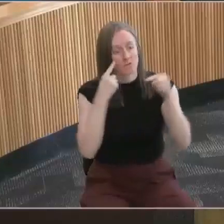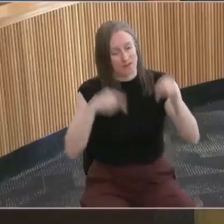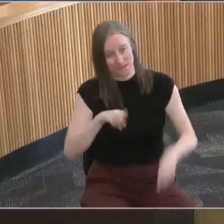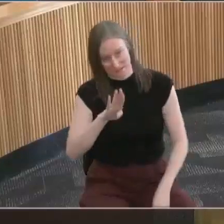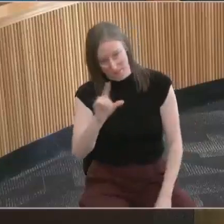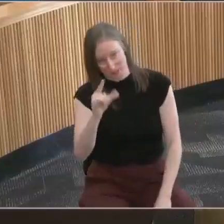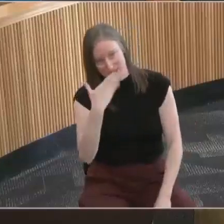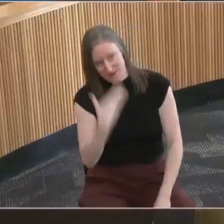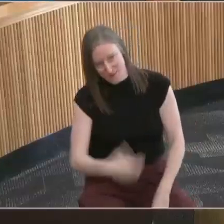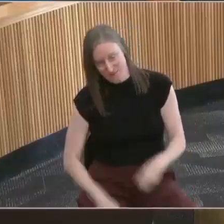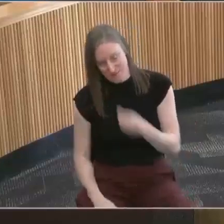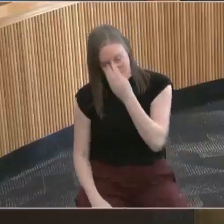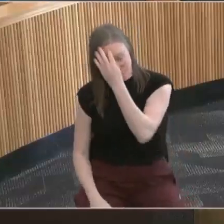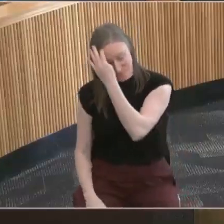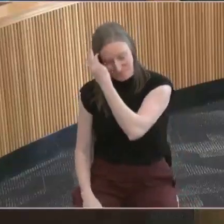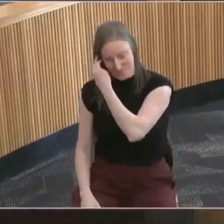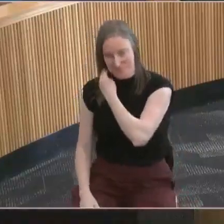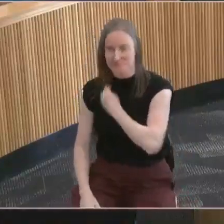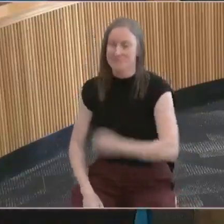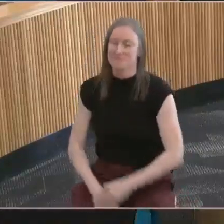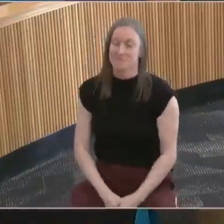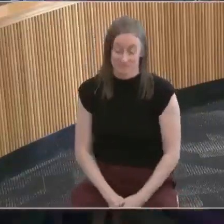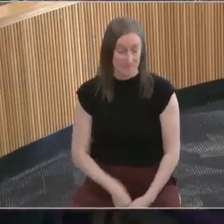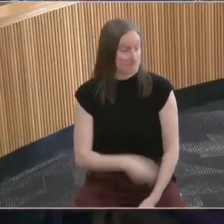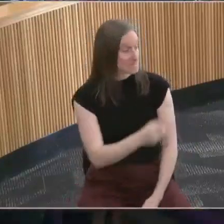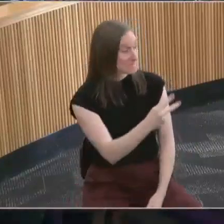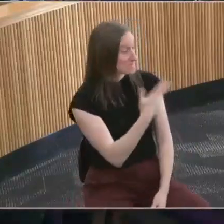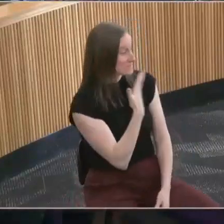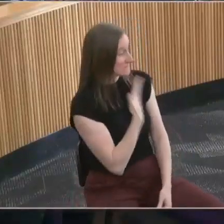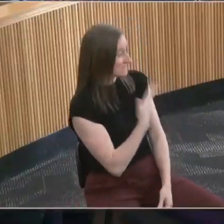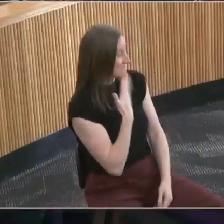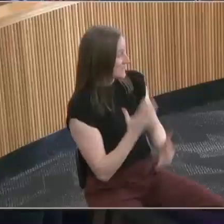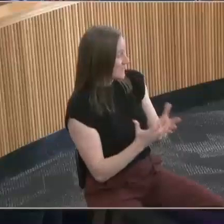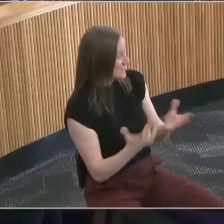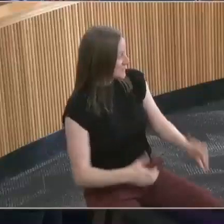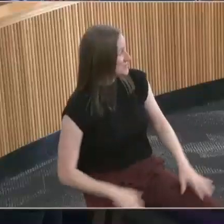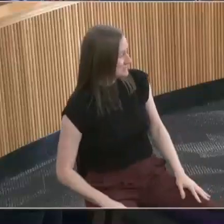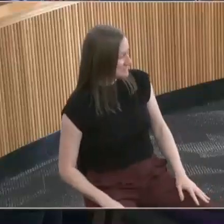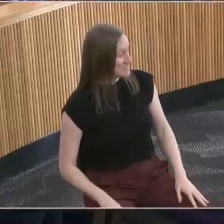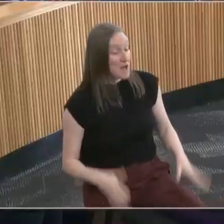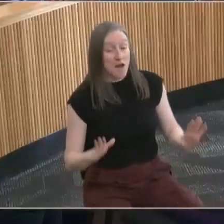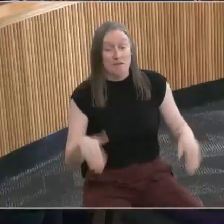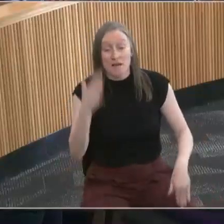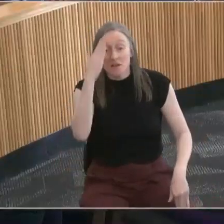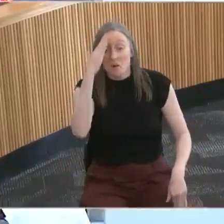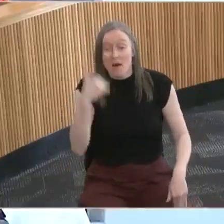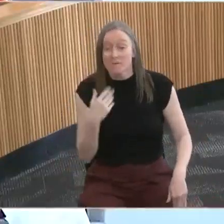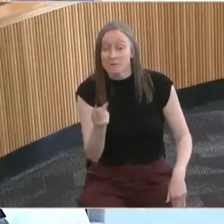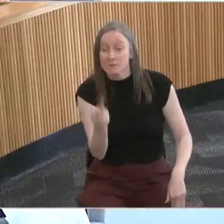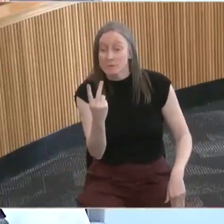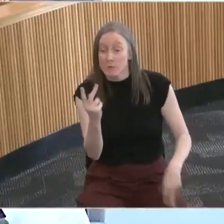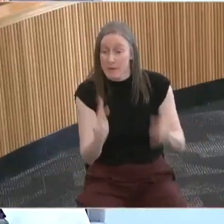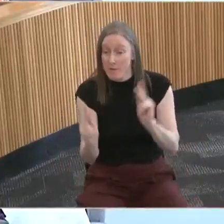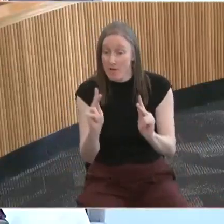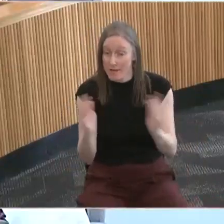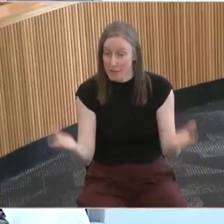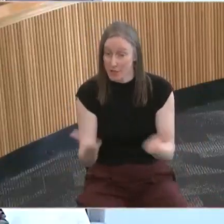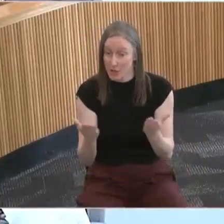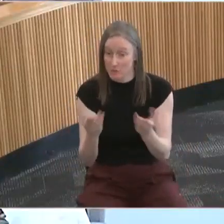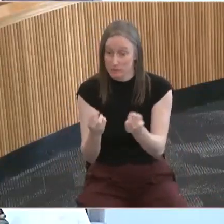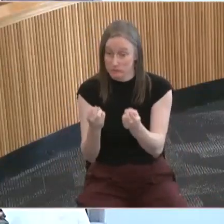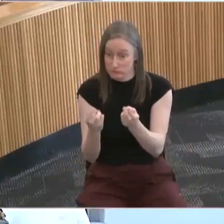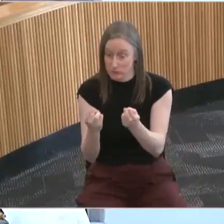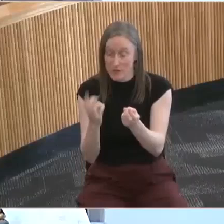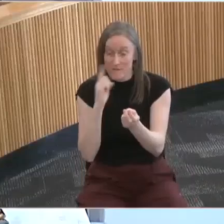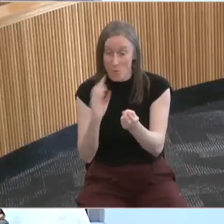950. Thank you. Thank you very much for bringing this bill. Yeah. And I know we have two people here to speak to